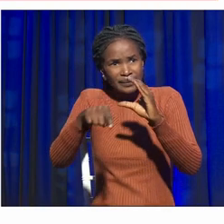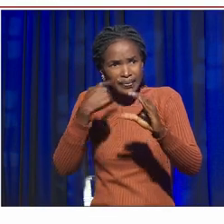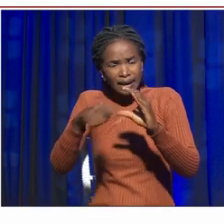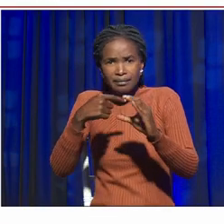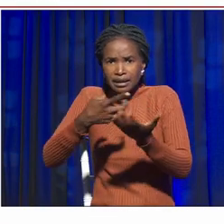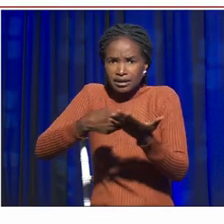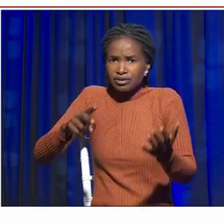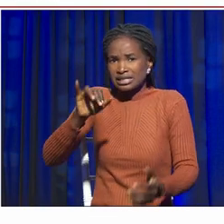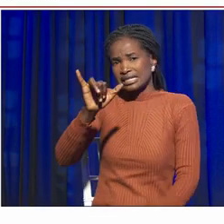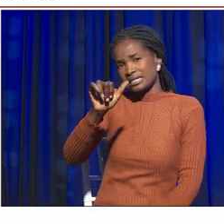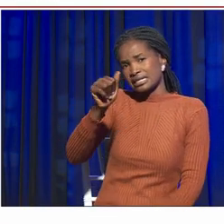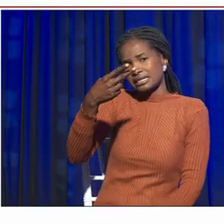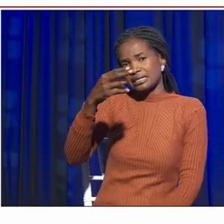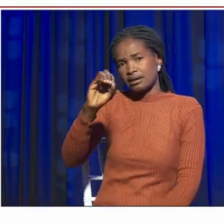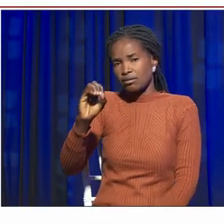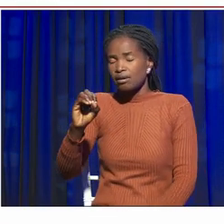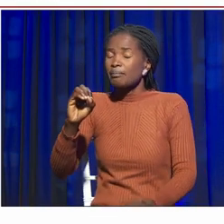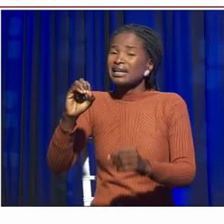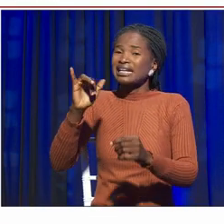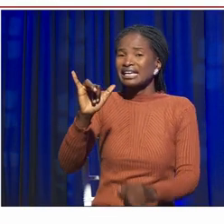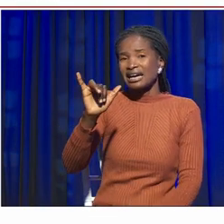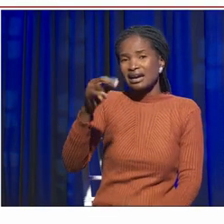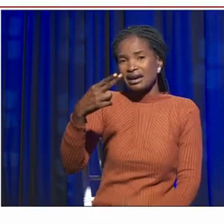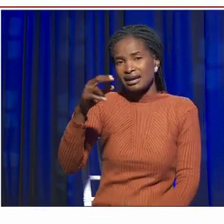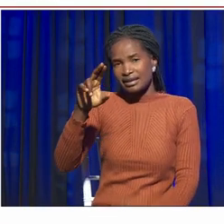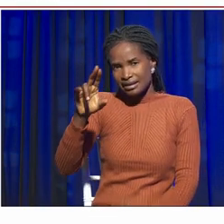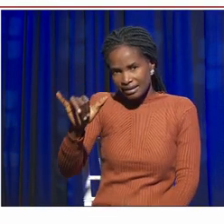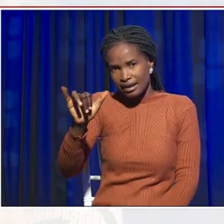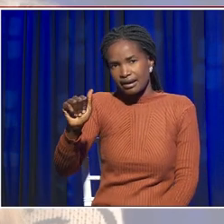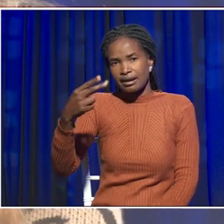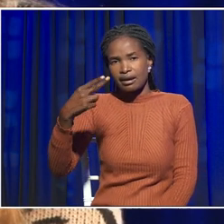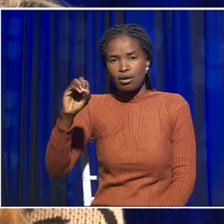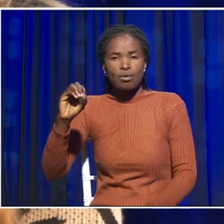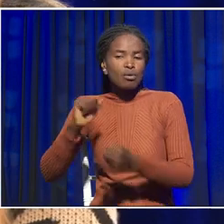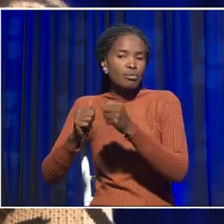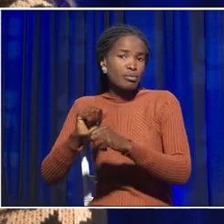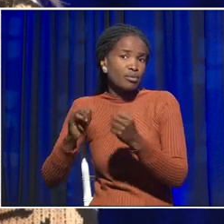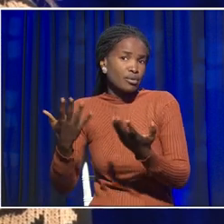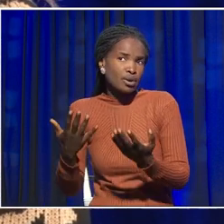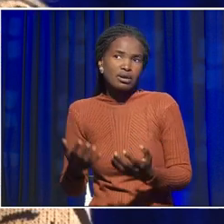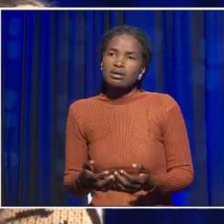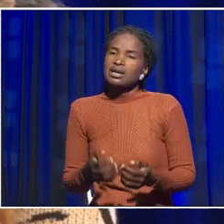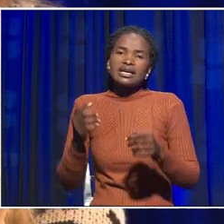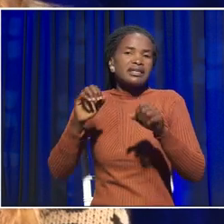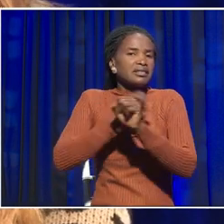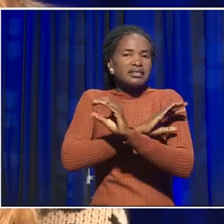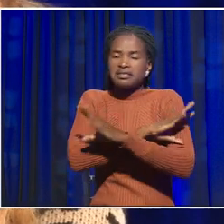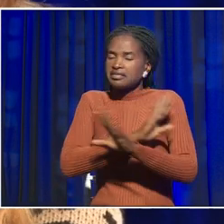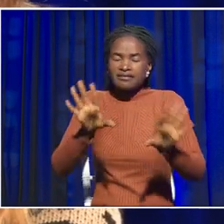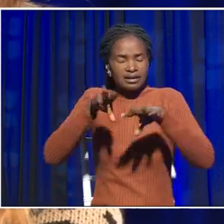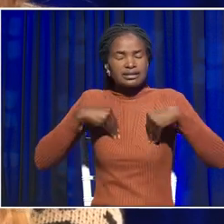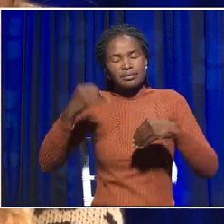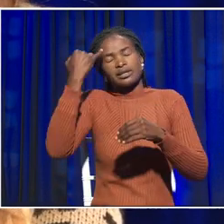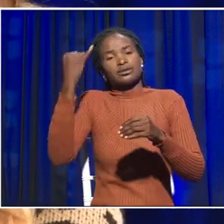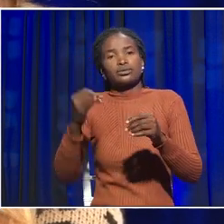failed at is, and I think I also put it there, the biggest risk is actually not taking the risk. So what they failed at is